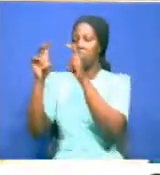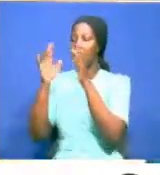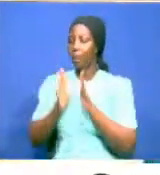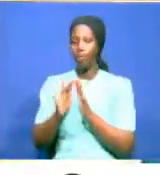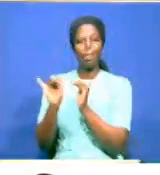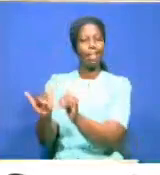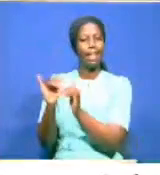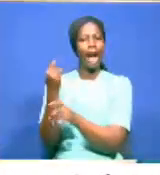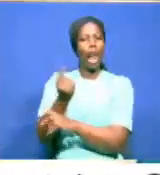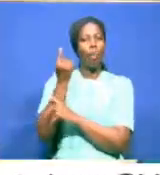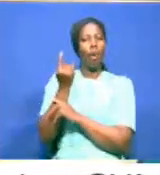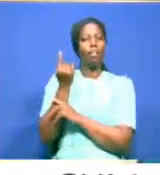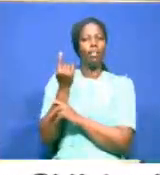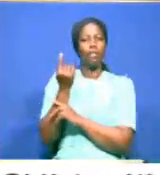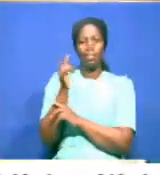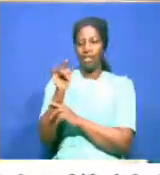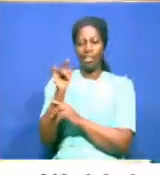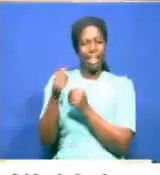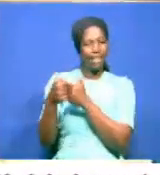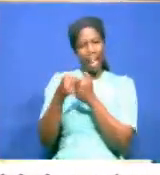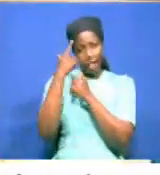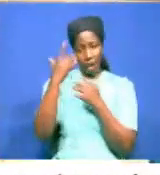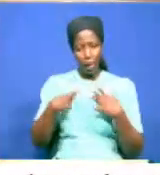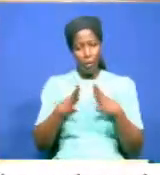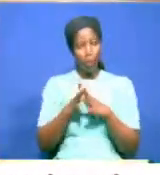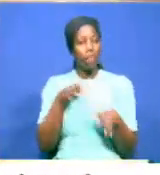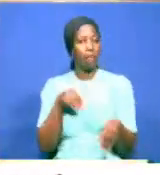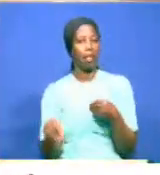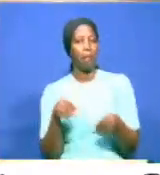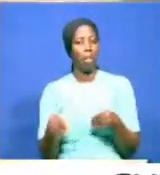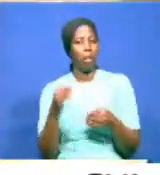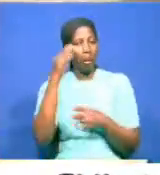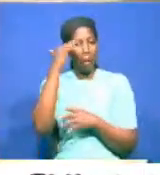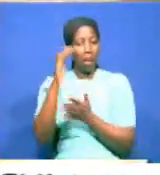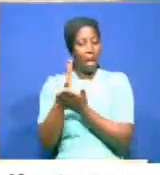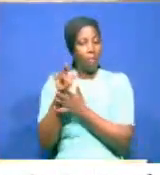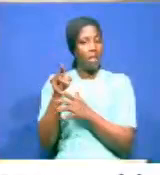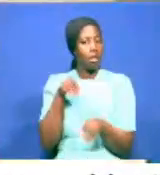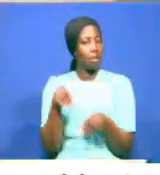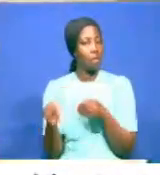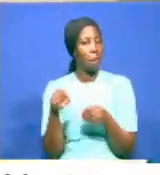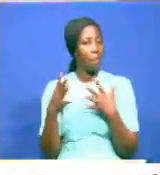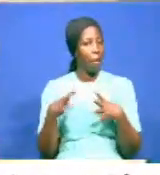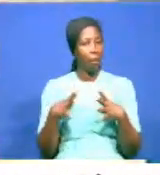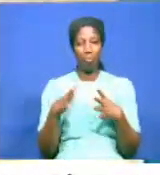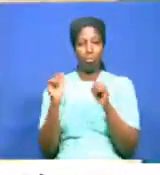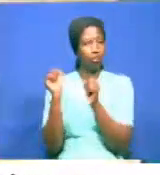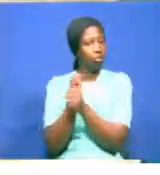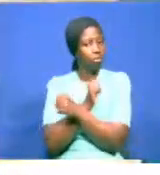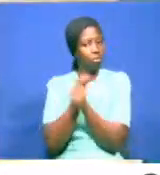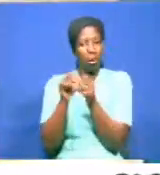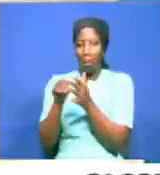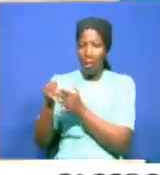with disabilities, simply because some of them may not even afford to pay for